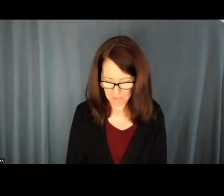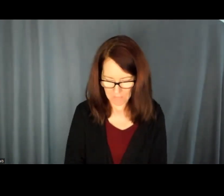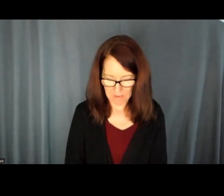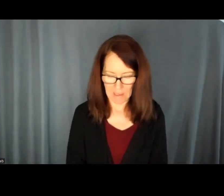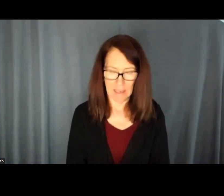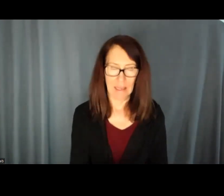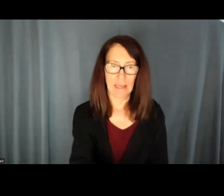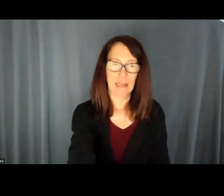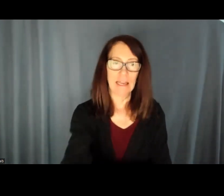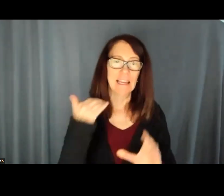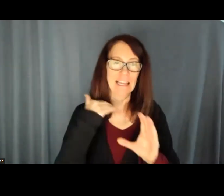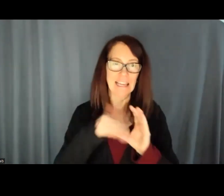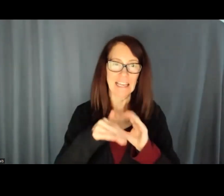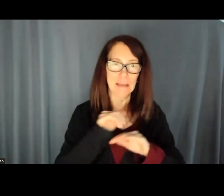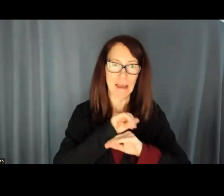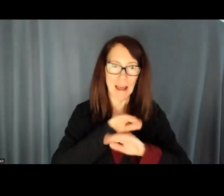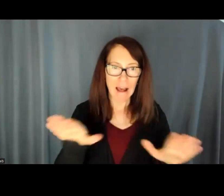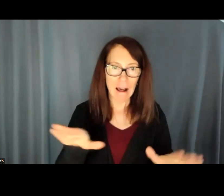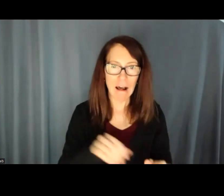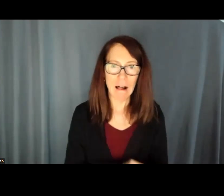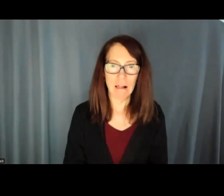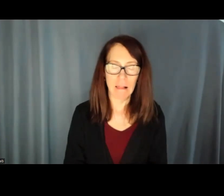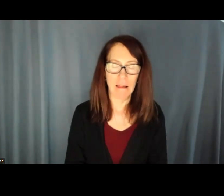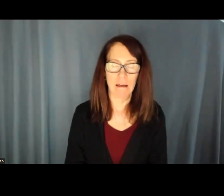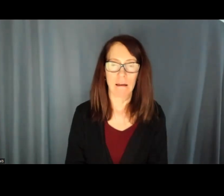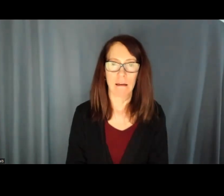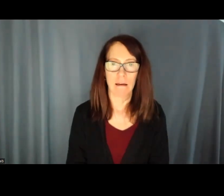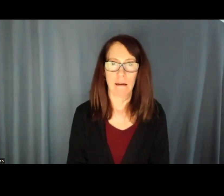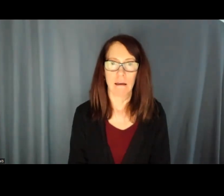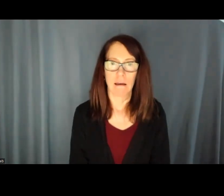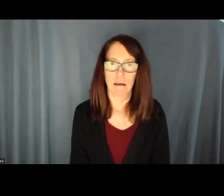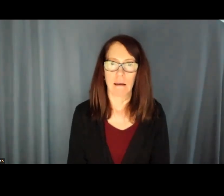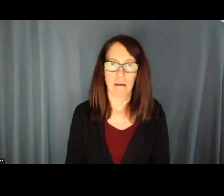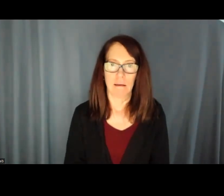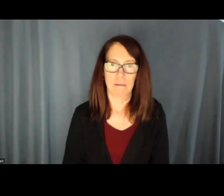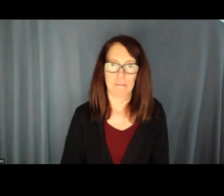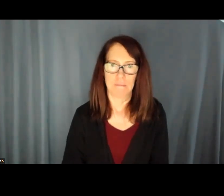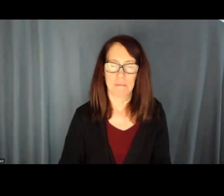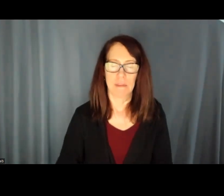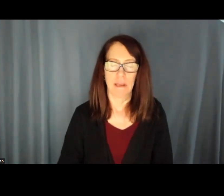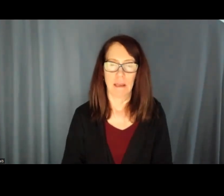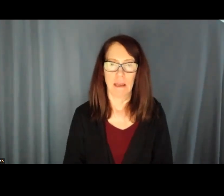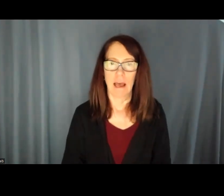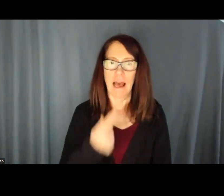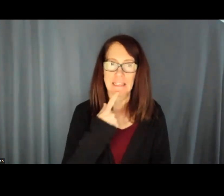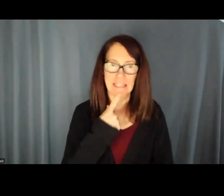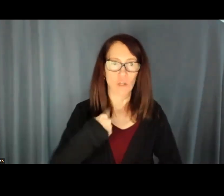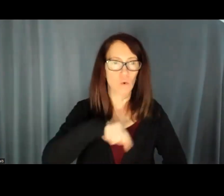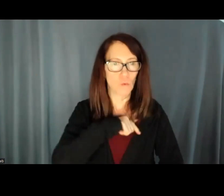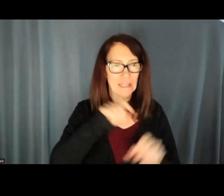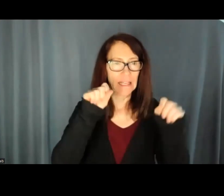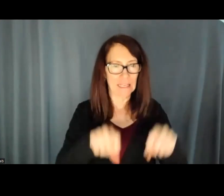benefit from the council's deliberation on 3 issues that I highlighted together with Carleen and